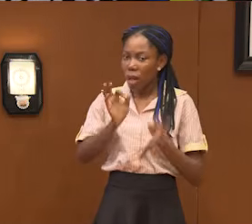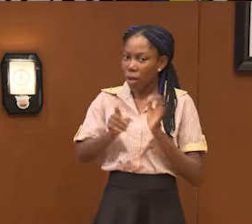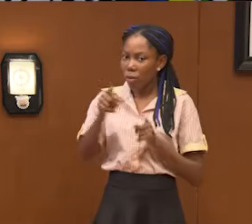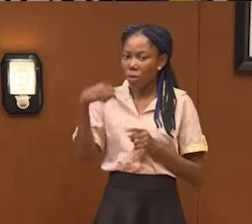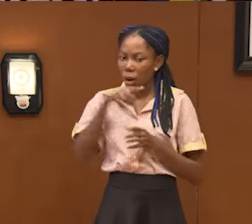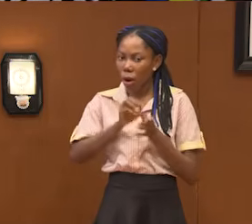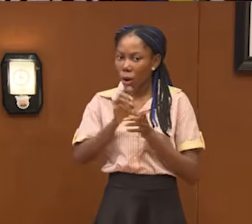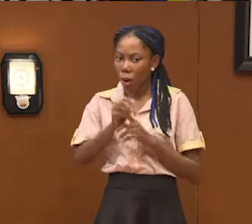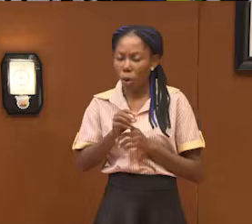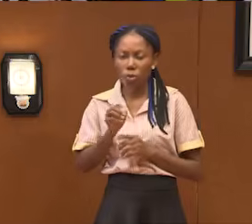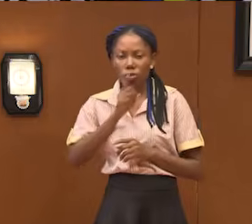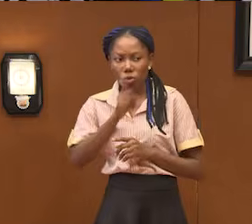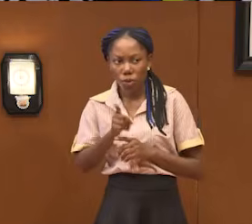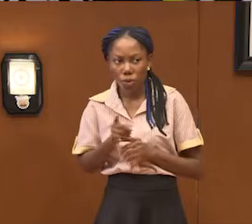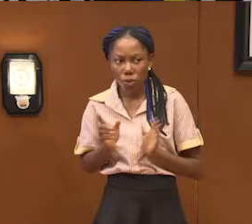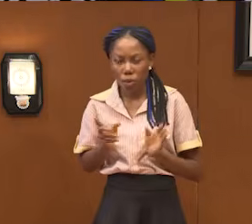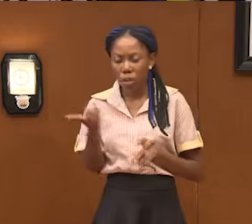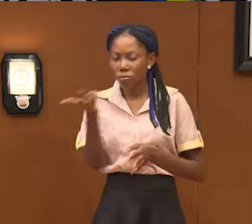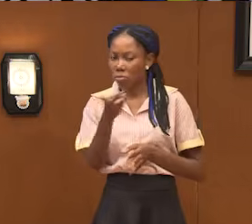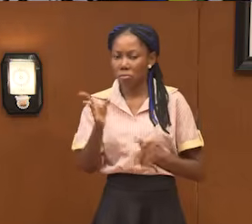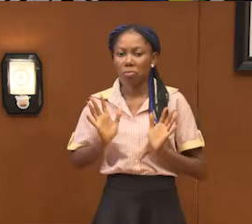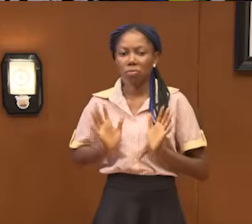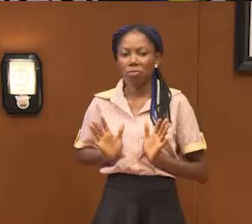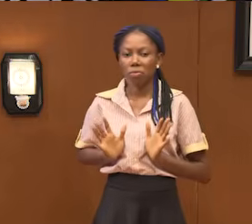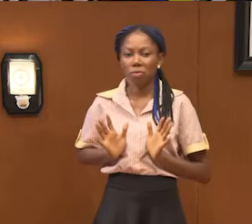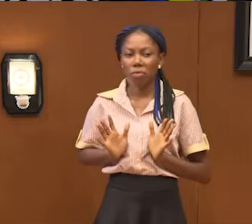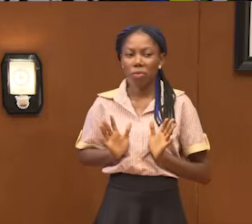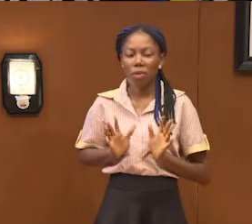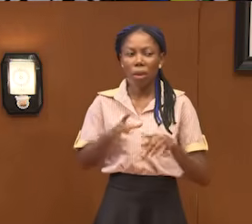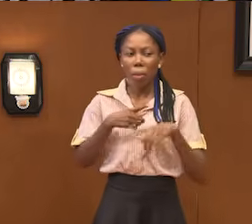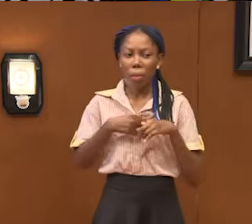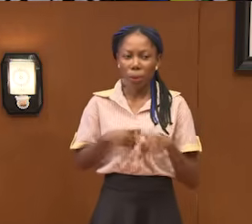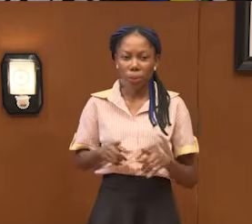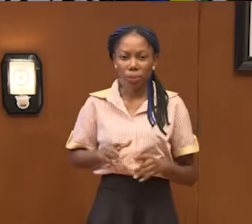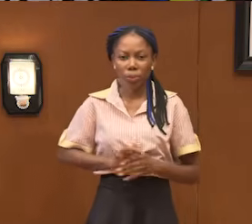lying. Do you understand? It's between the two of you. But